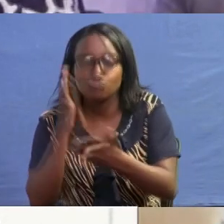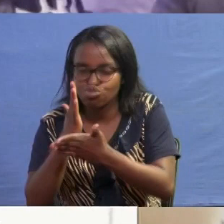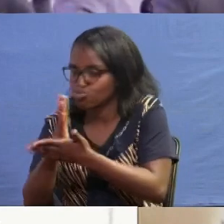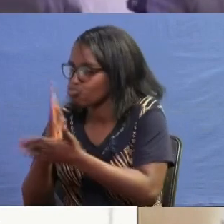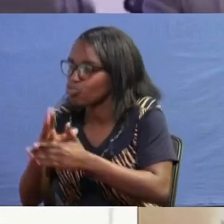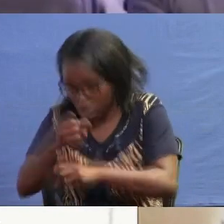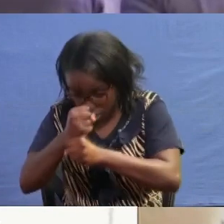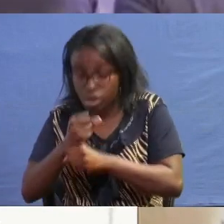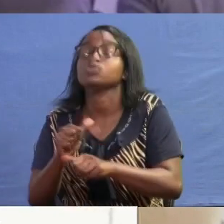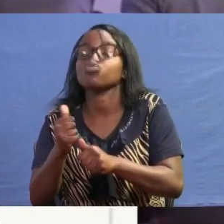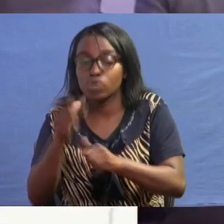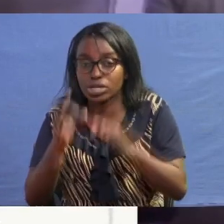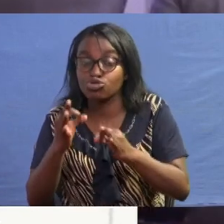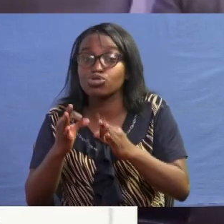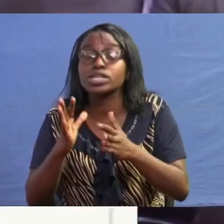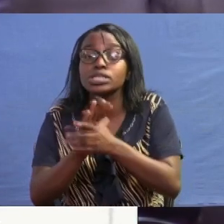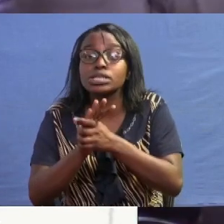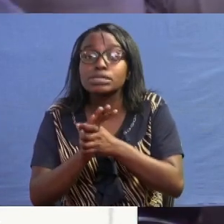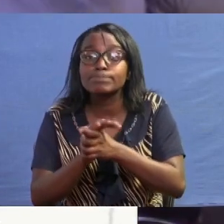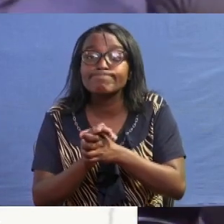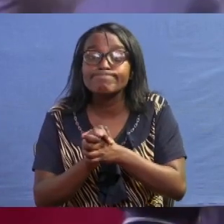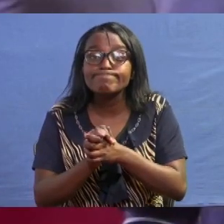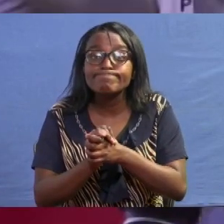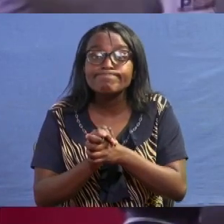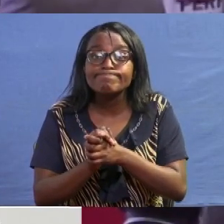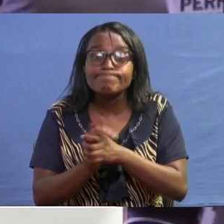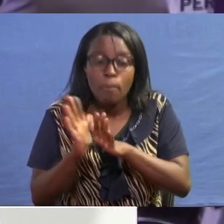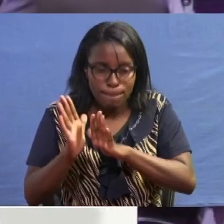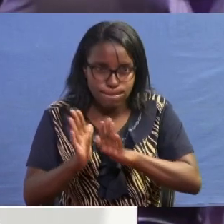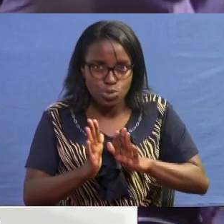judicial system. Songoro Masimaira, KUTV.